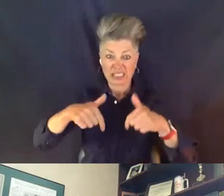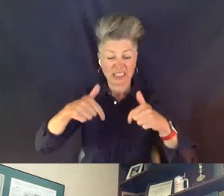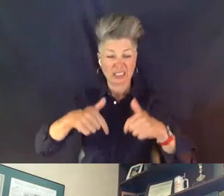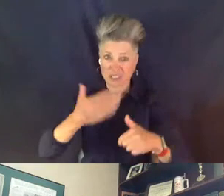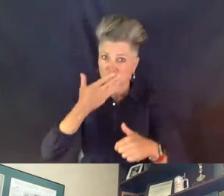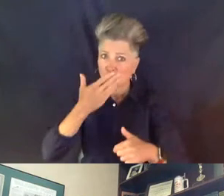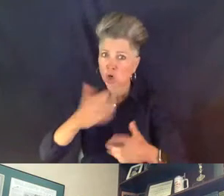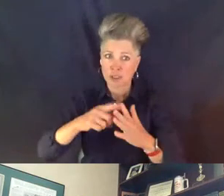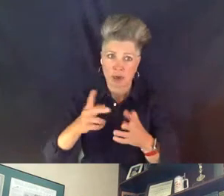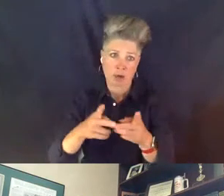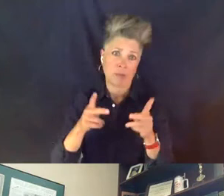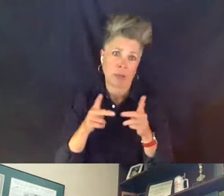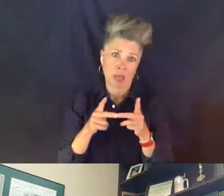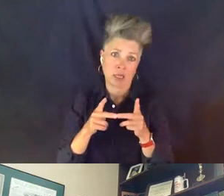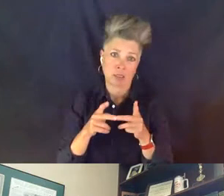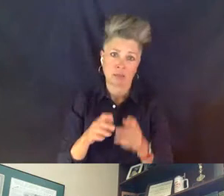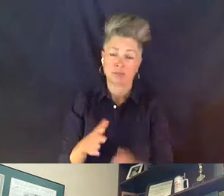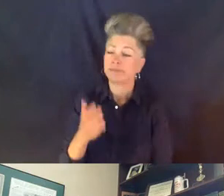Thank you.